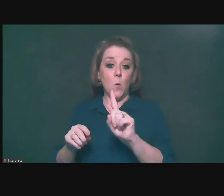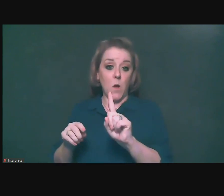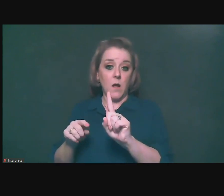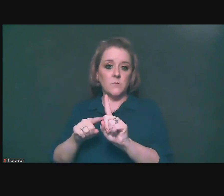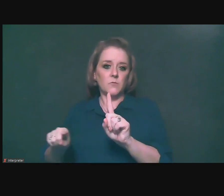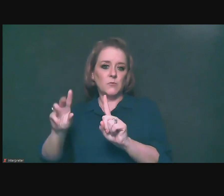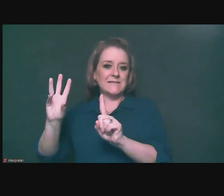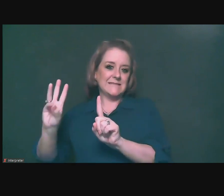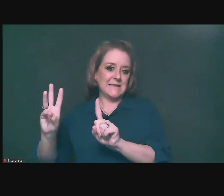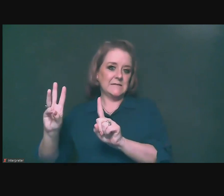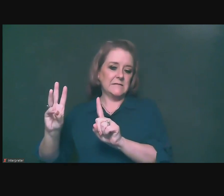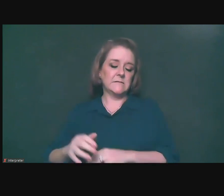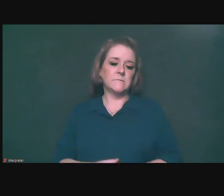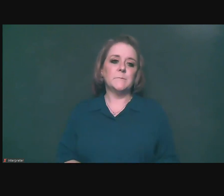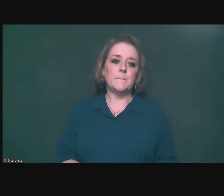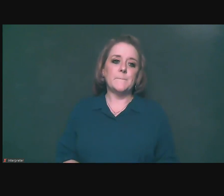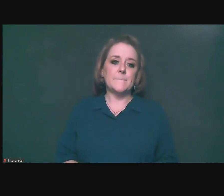p.m.